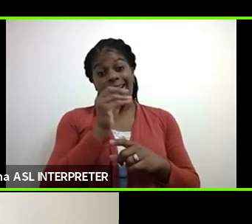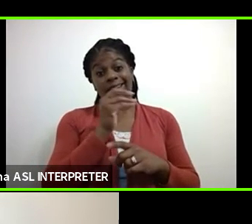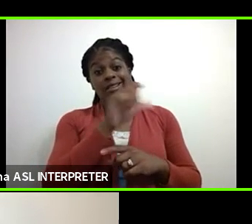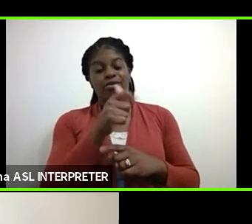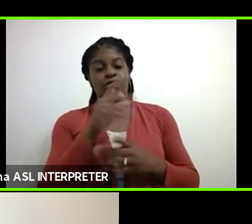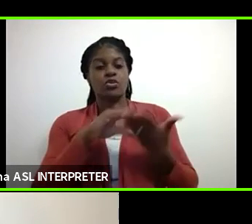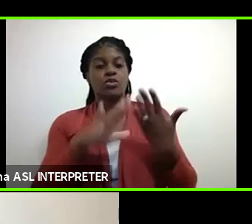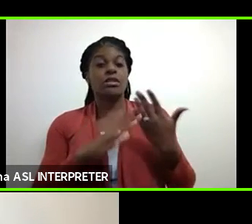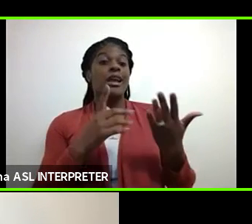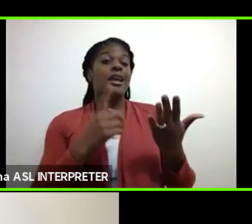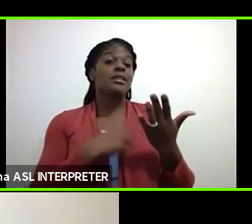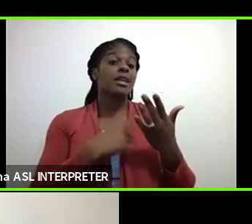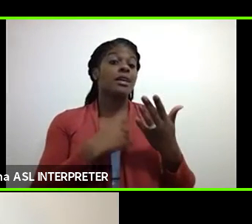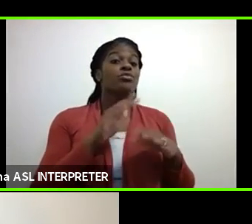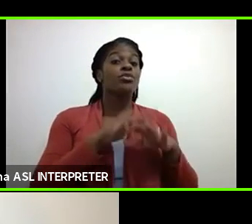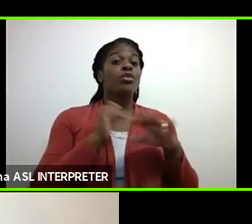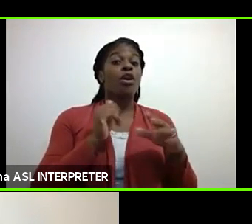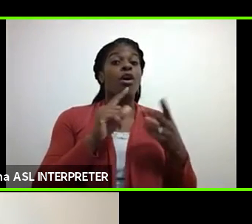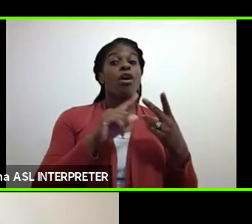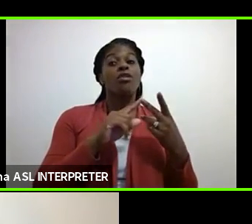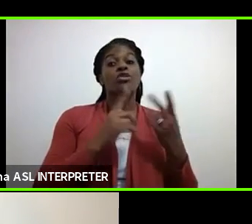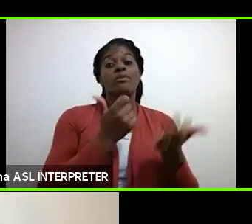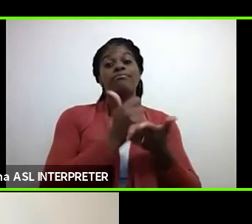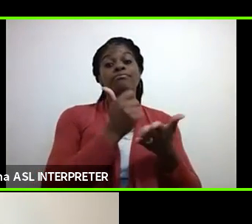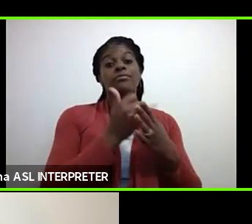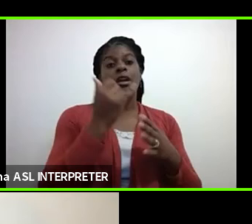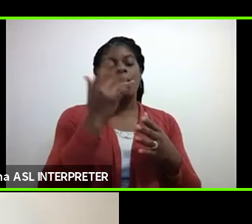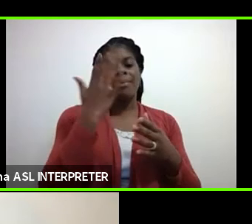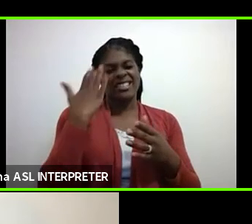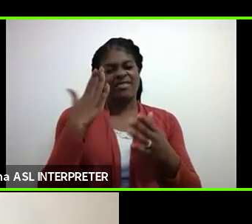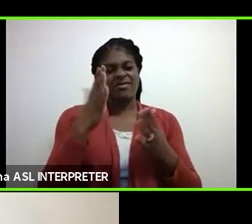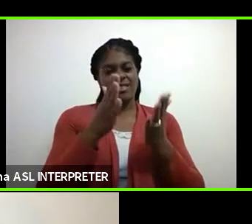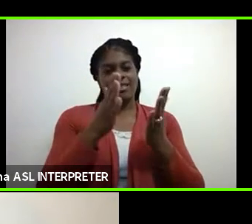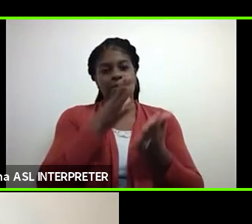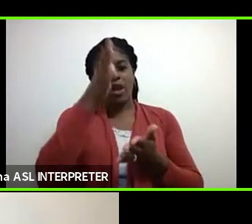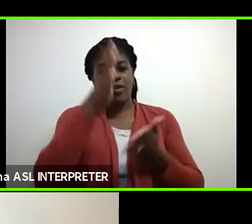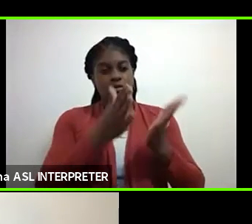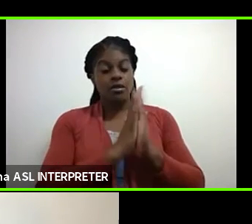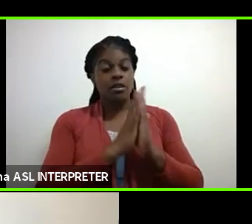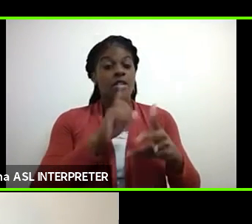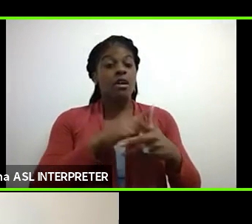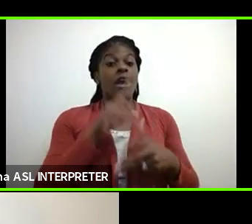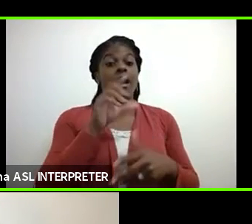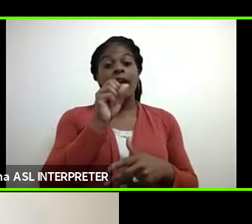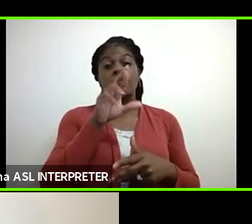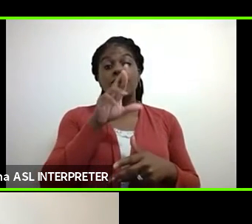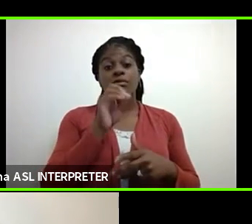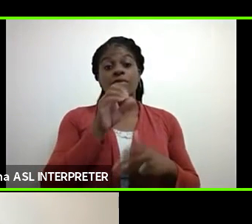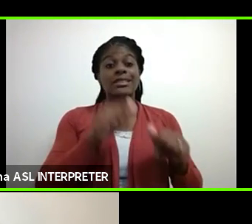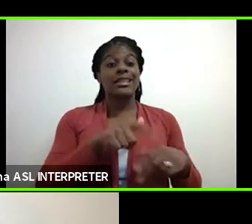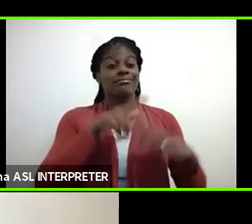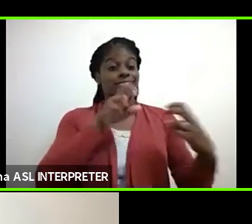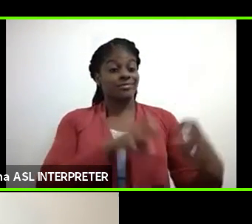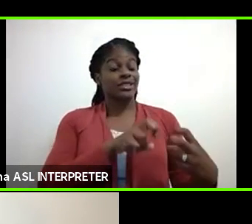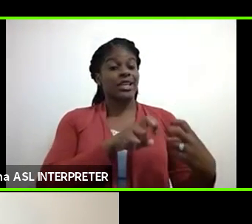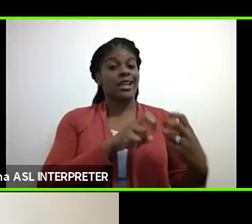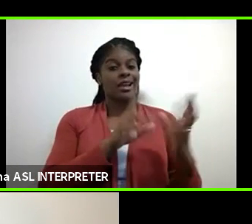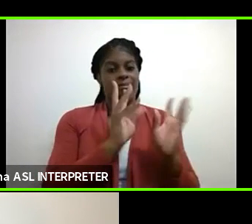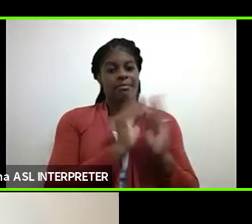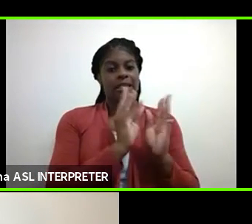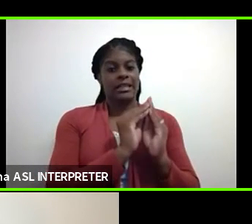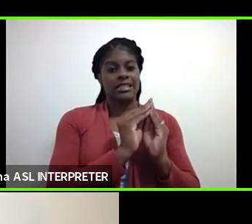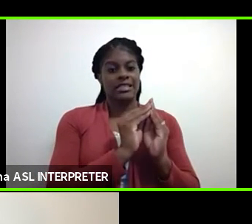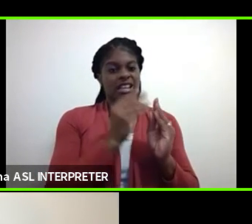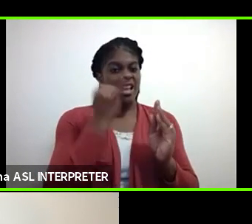are called to assist at the request of the parents, or in some cases, SROs can sit in on meetings where there's already a relationship that exists